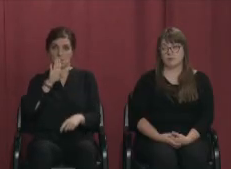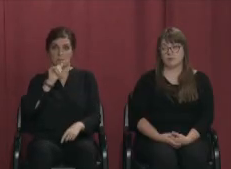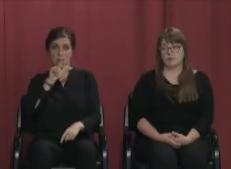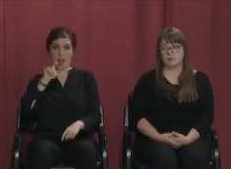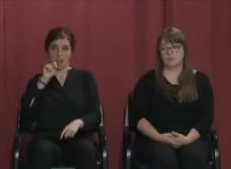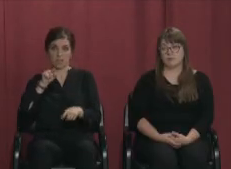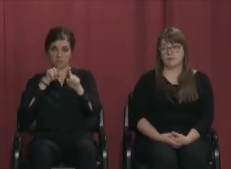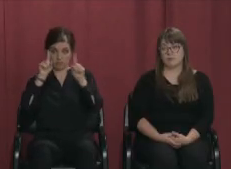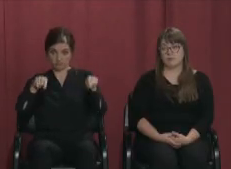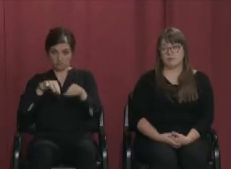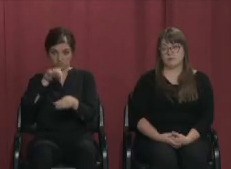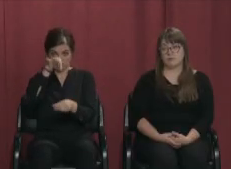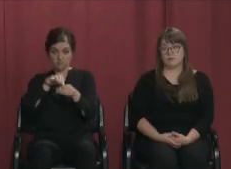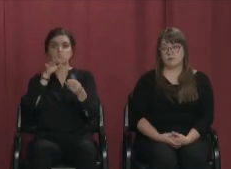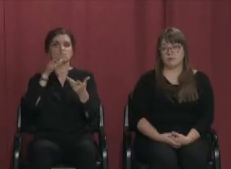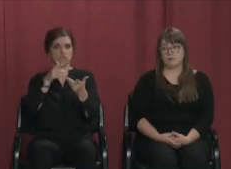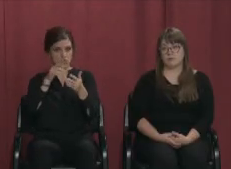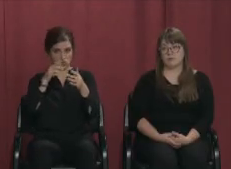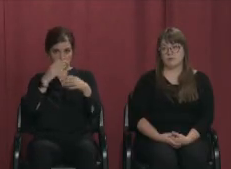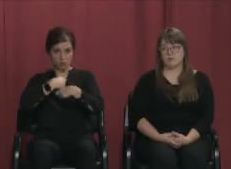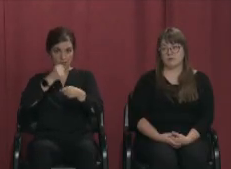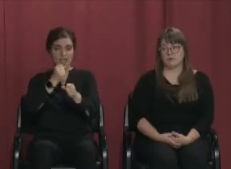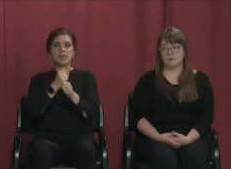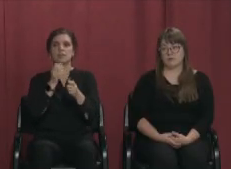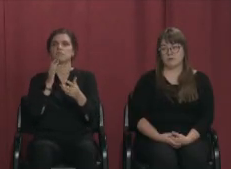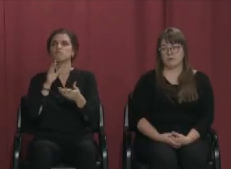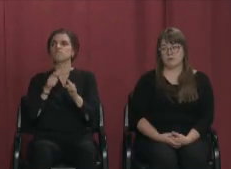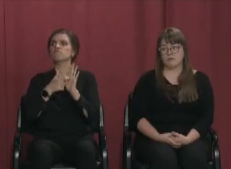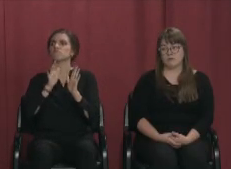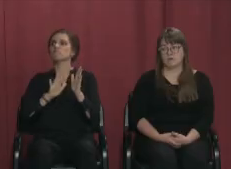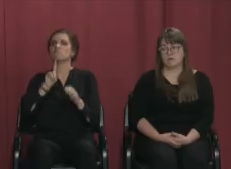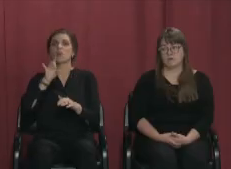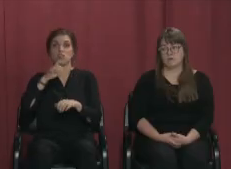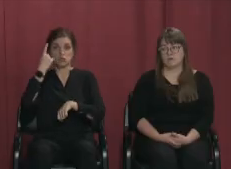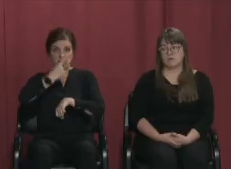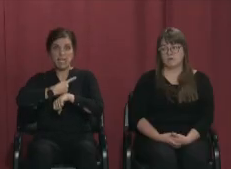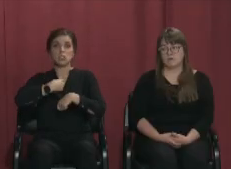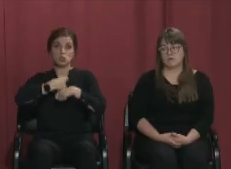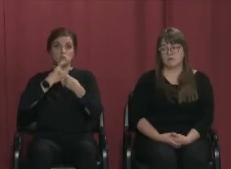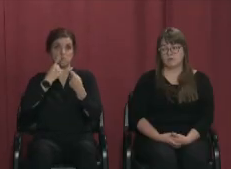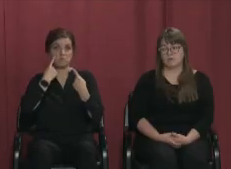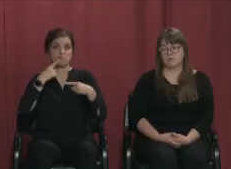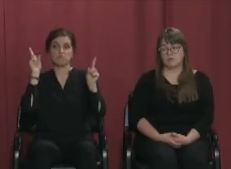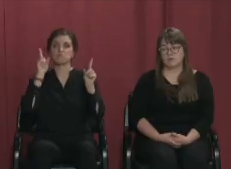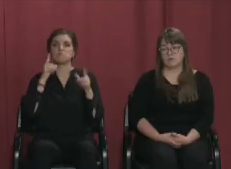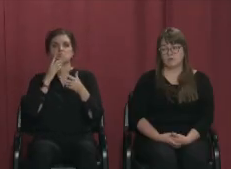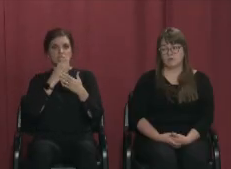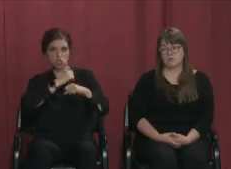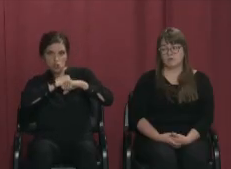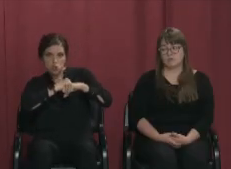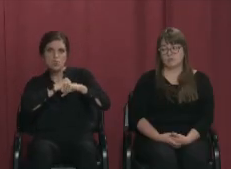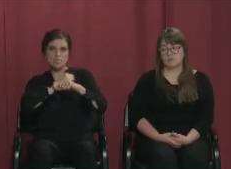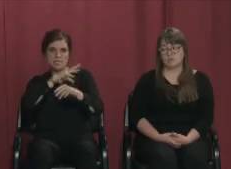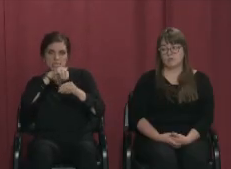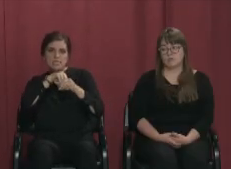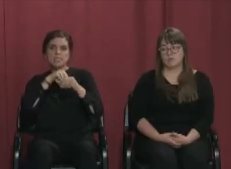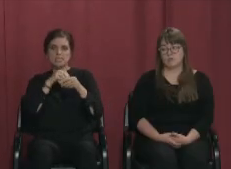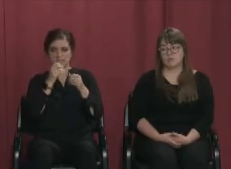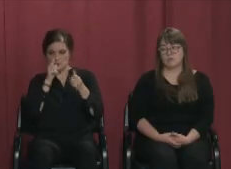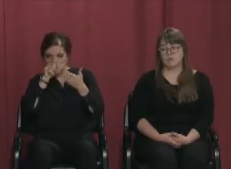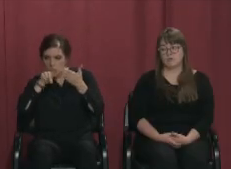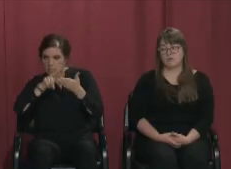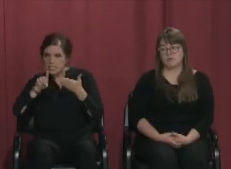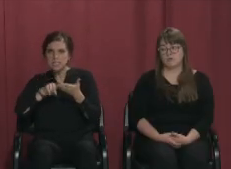days to make a ballot because there are many security measures, plus we got to check everyone's spelling, make sure we have the right names, the right